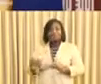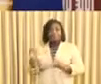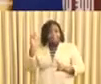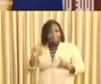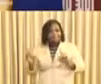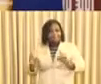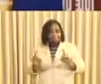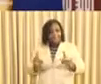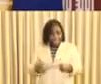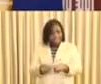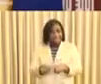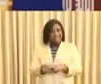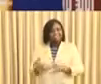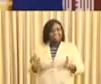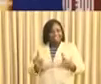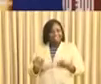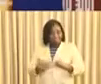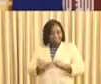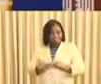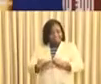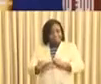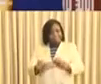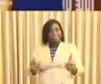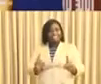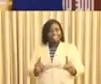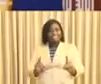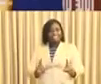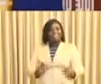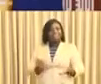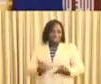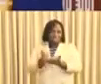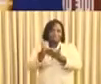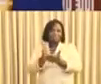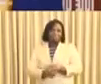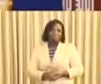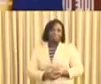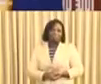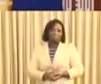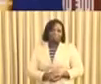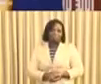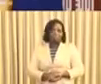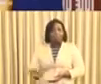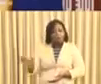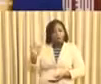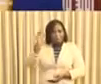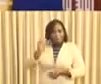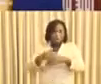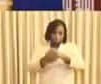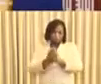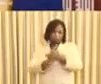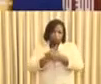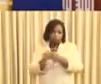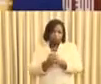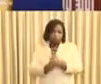a, eno ene beboa ye. Obi ahohoro ne nsa, obi andi ne huni, ye